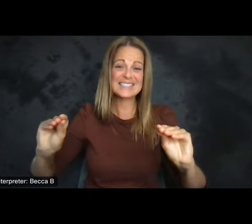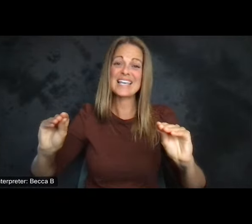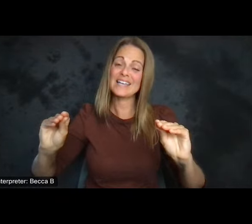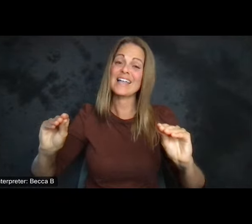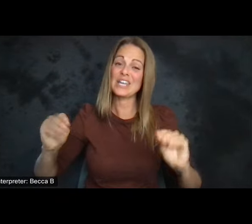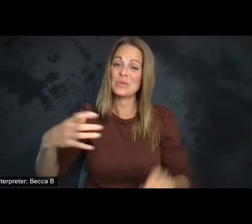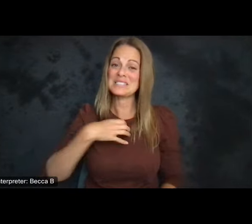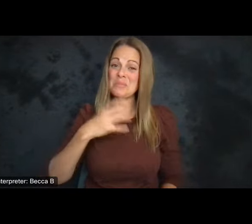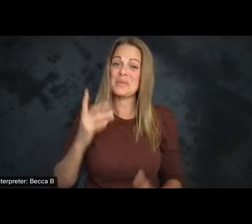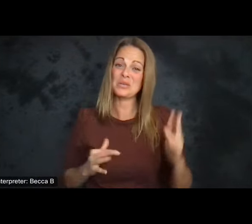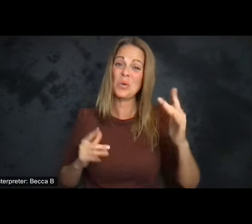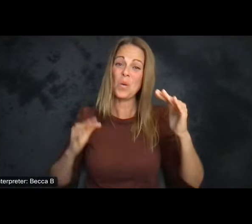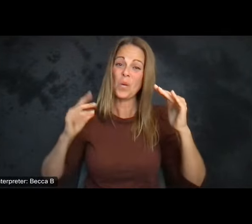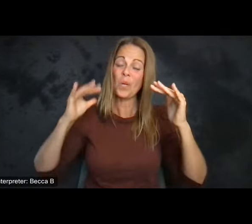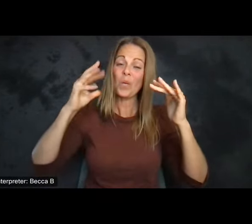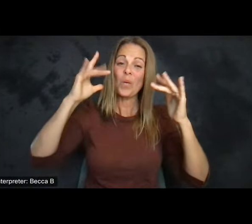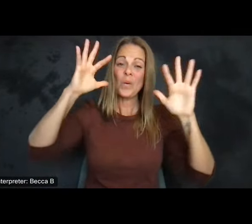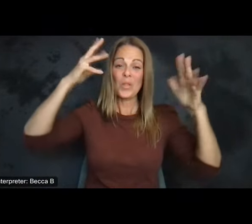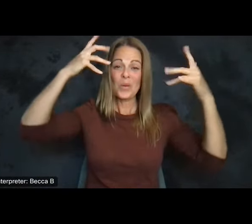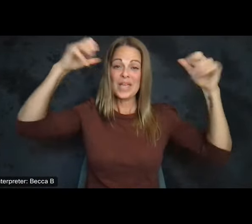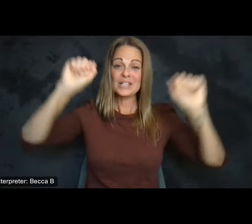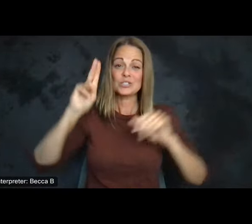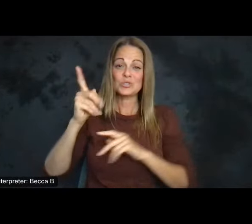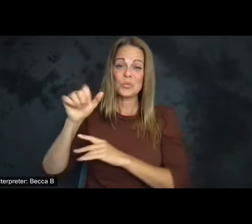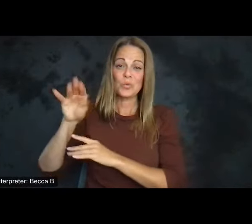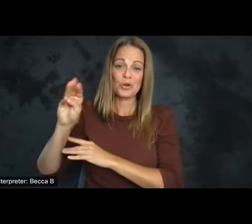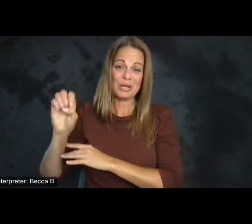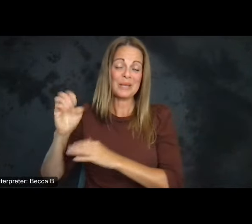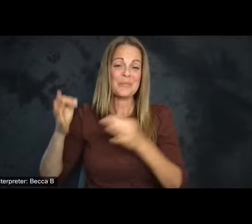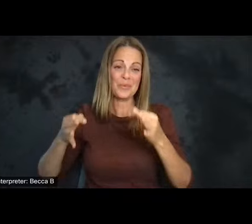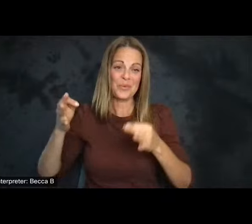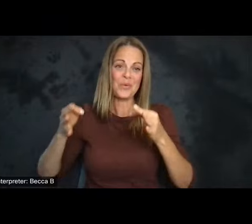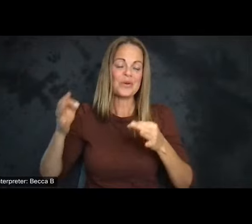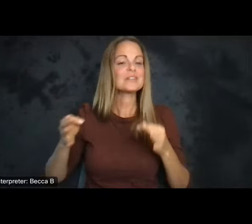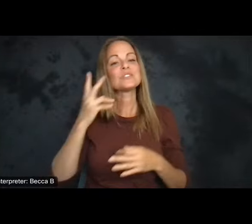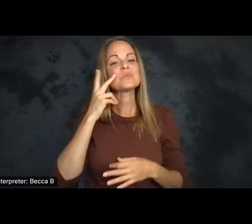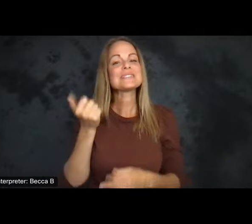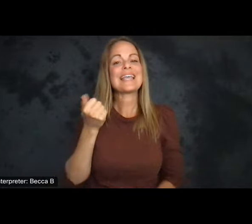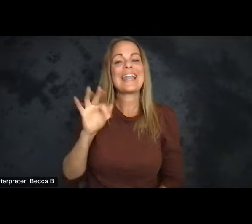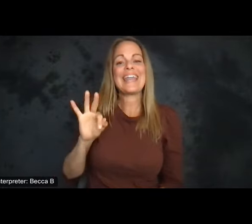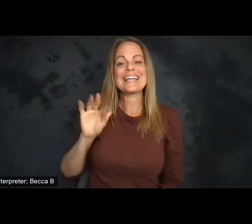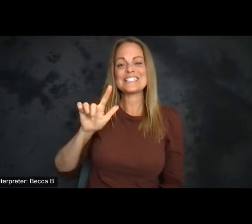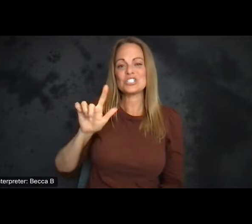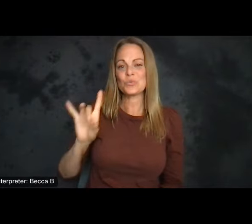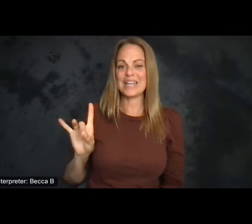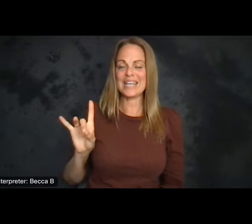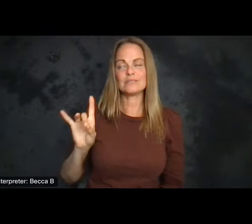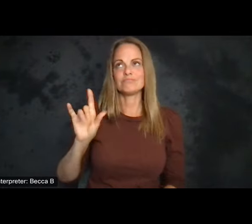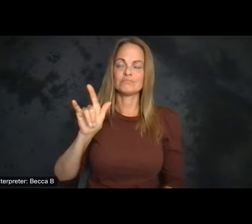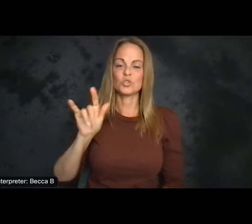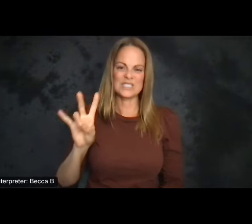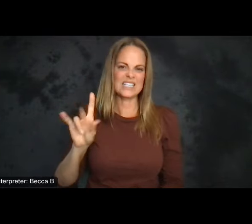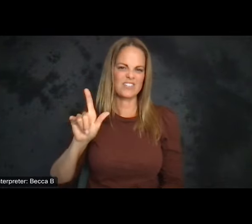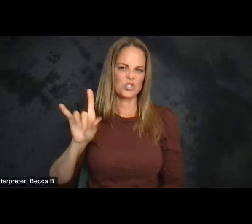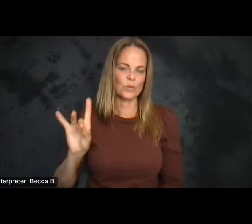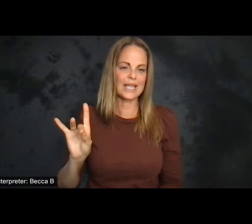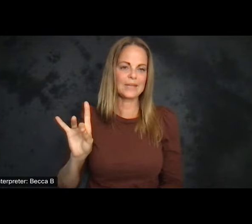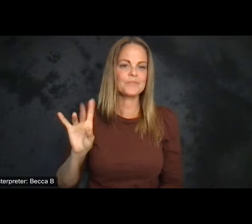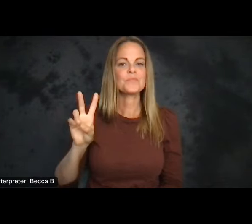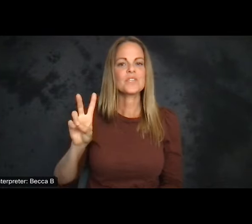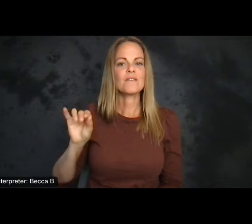So we went to a lot of trouble for this site. You can see here by the time in 1928, 28, that a Victorian